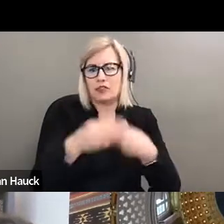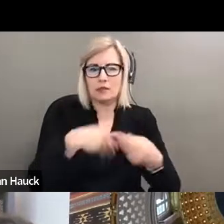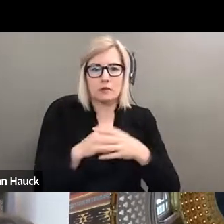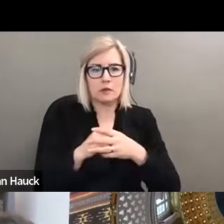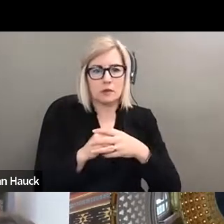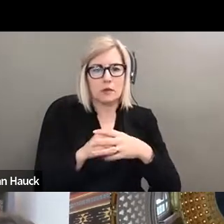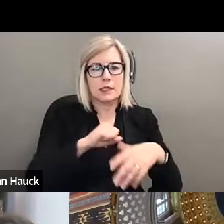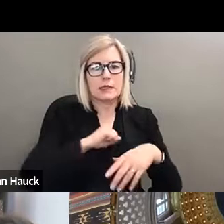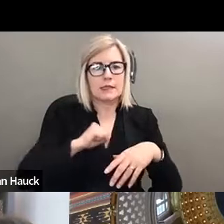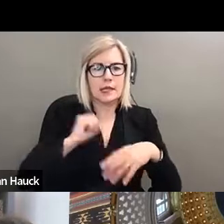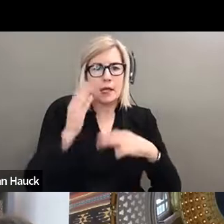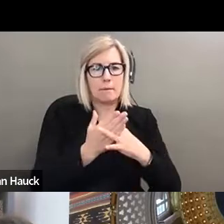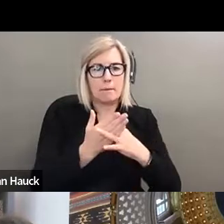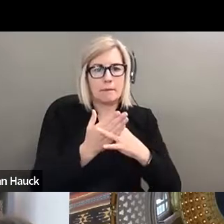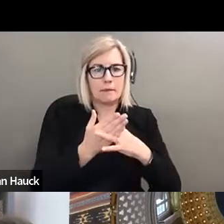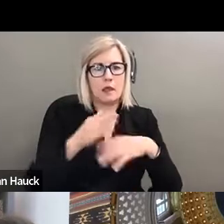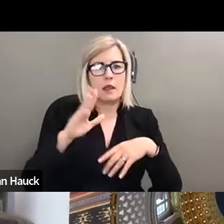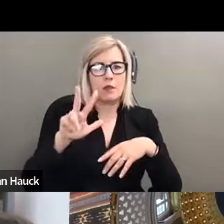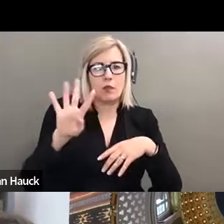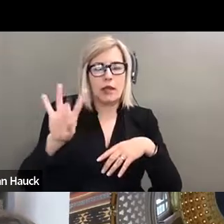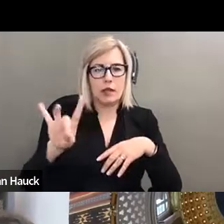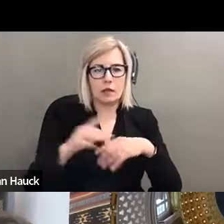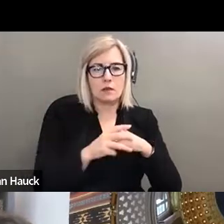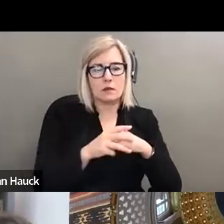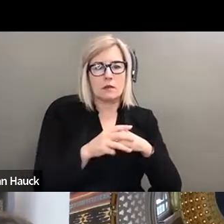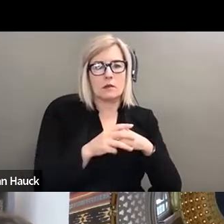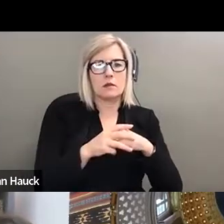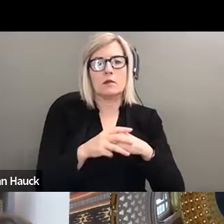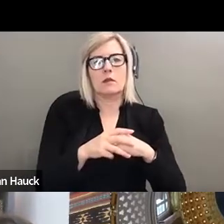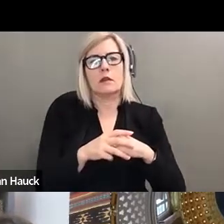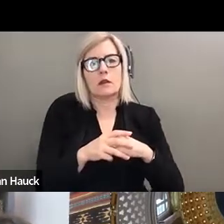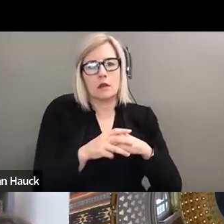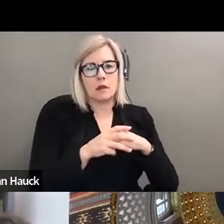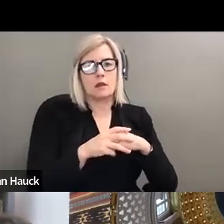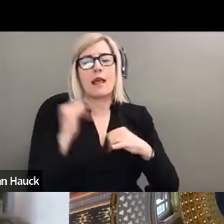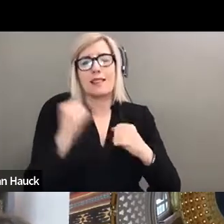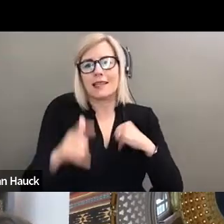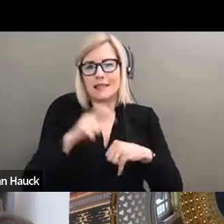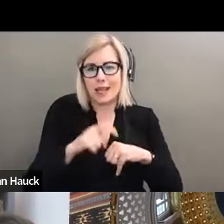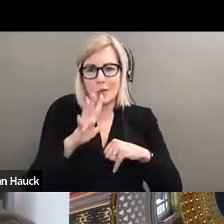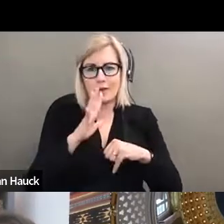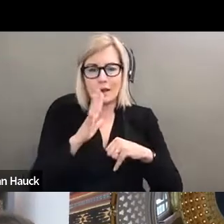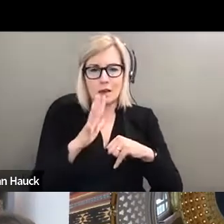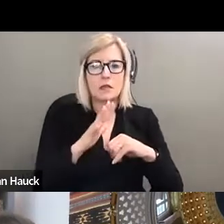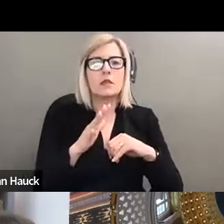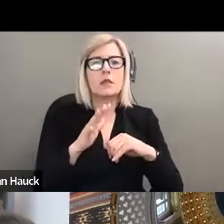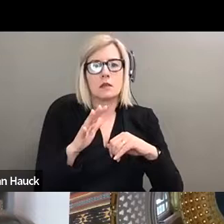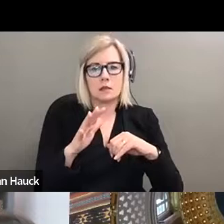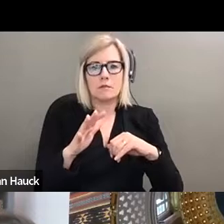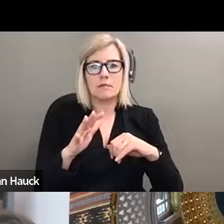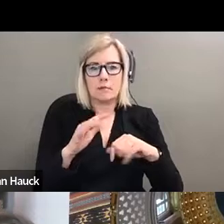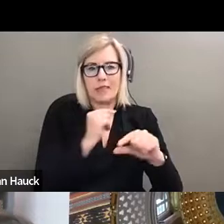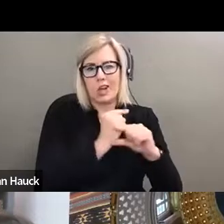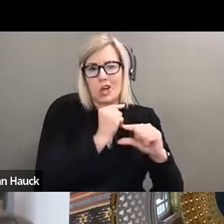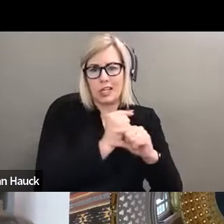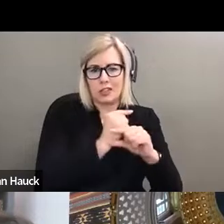File 348, I know Bill Stumpf talked at our last Capitol chat about his work on that, the guardianship